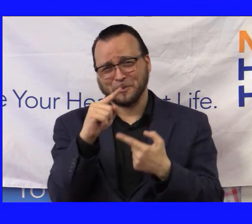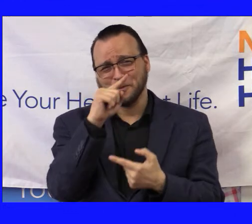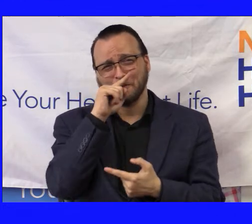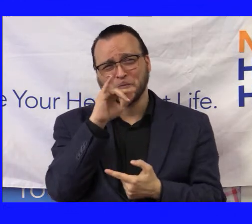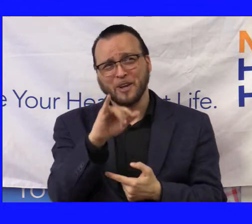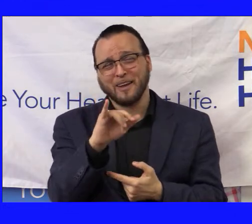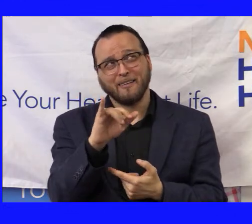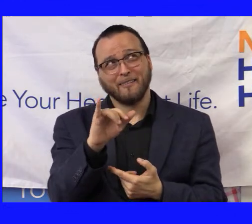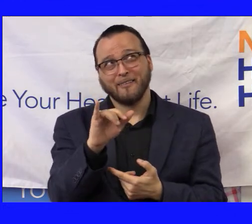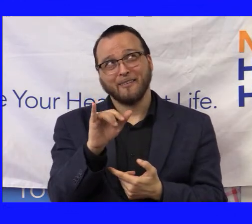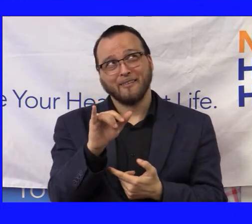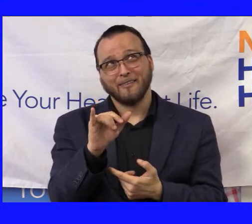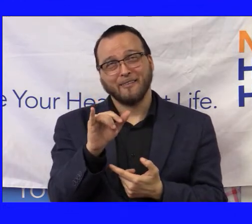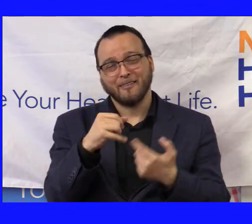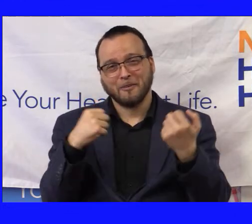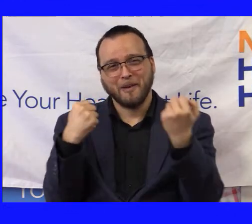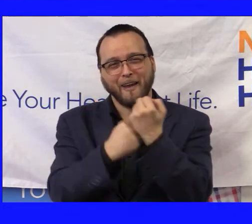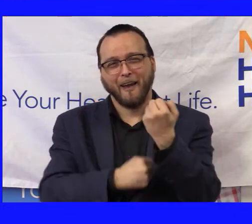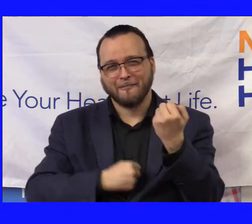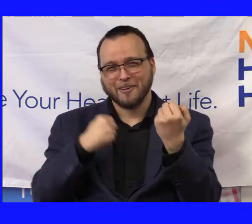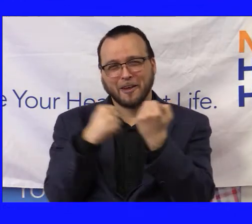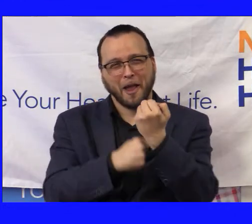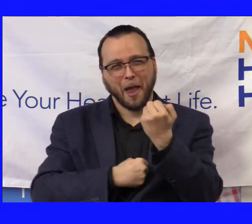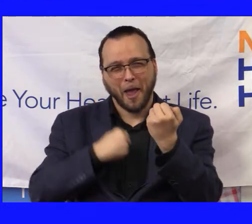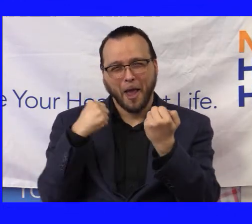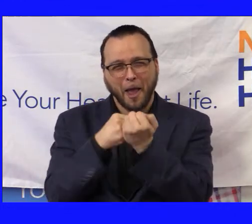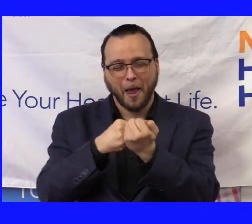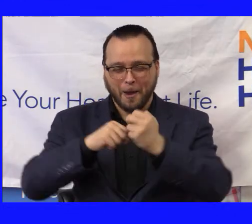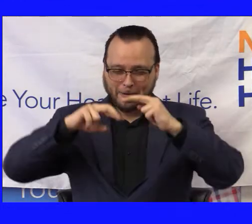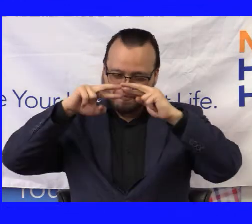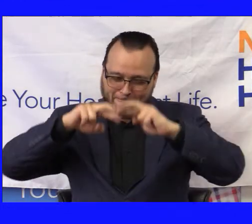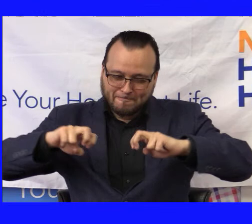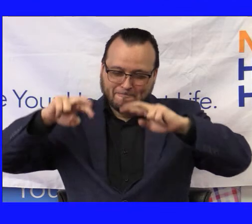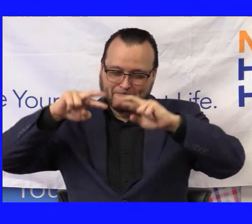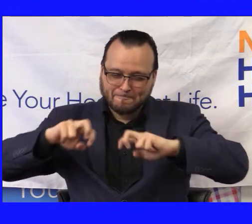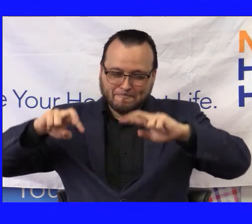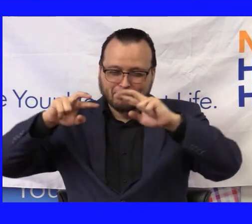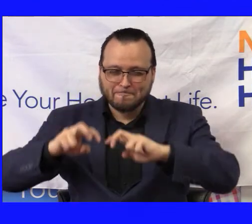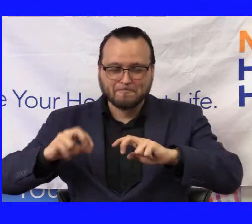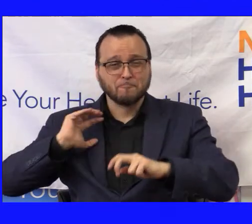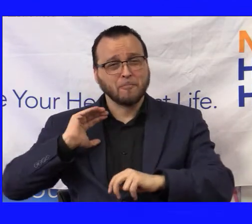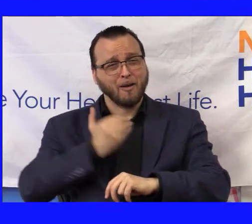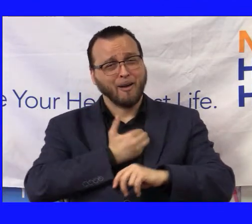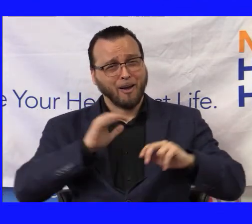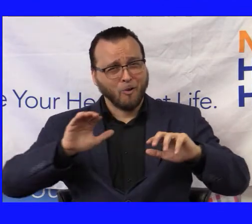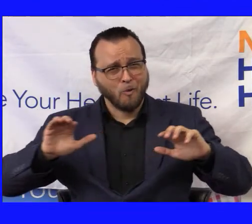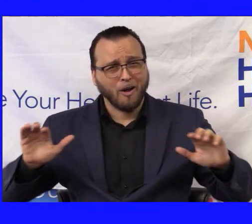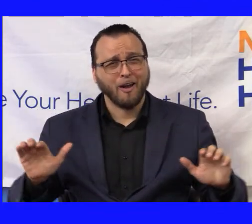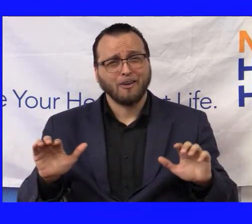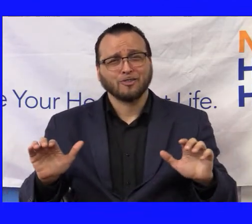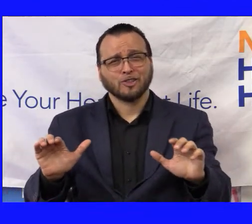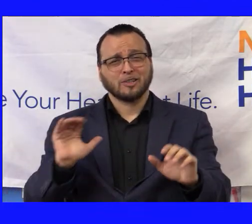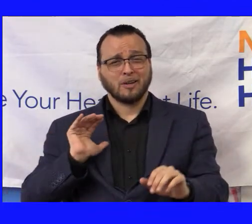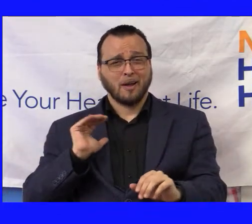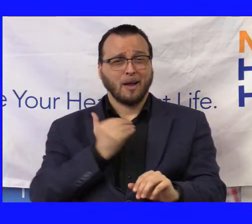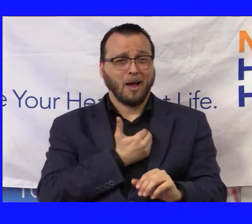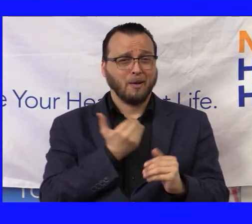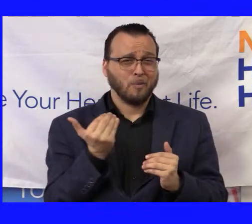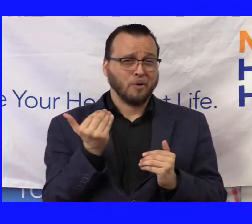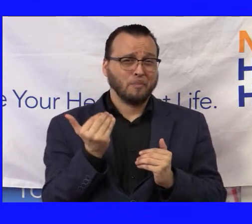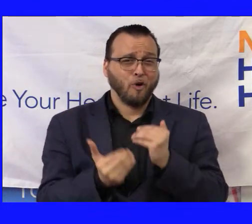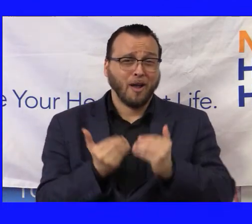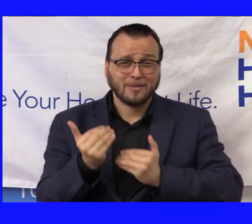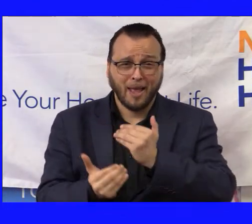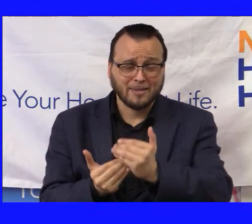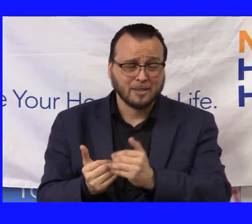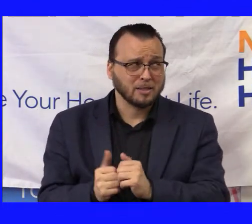be advocating, looking reflectively of our actions, our processes, and